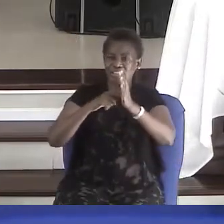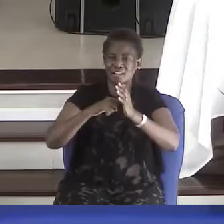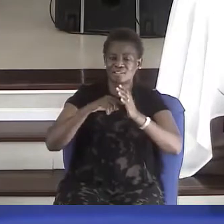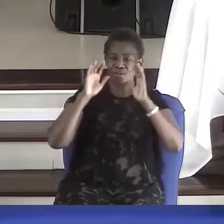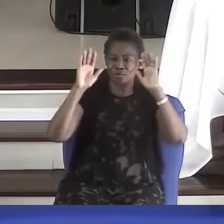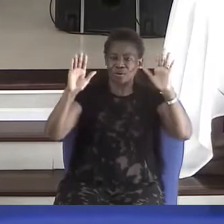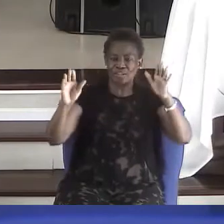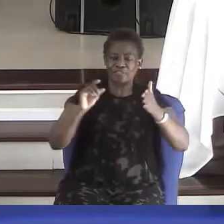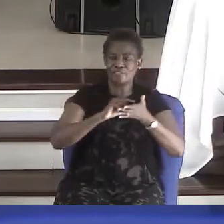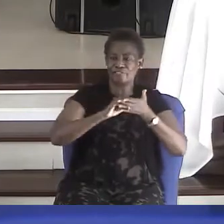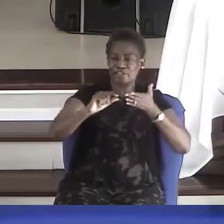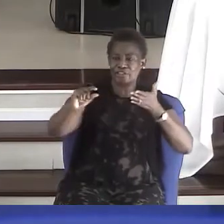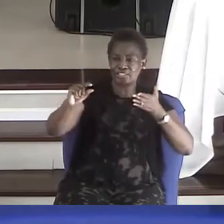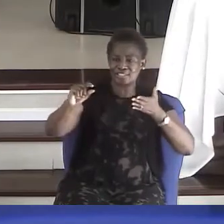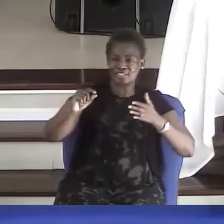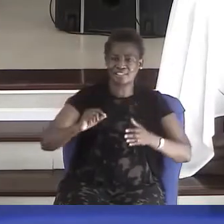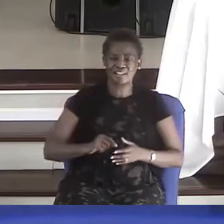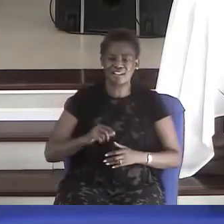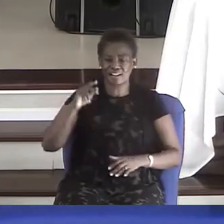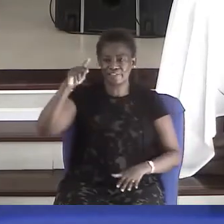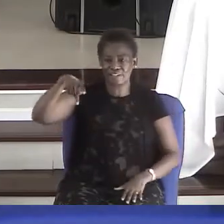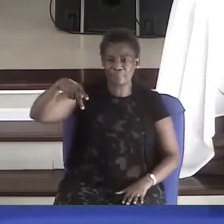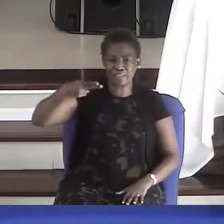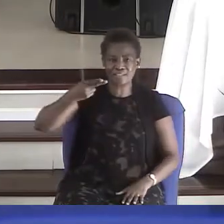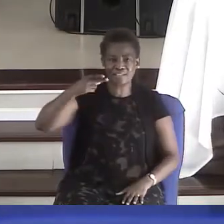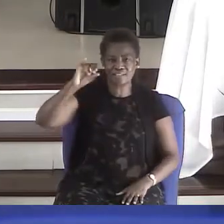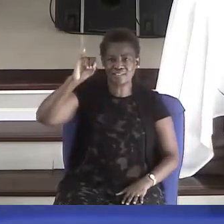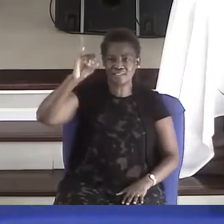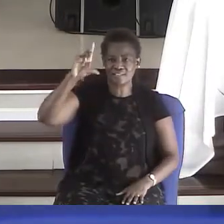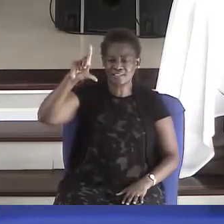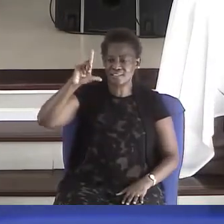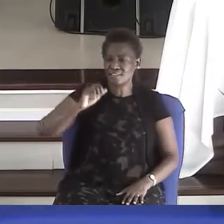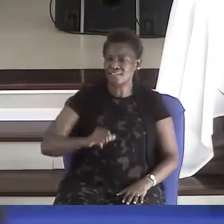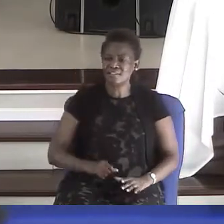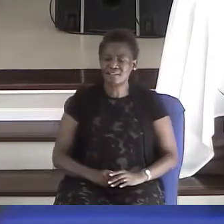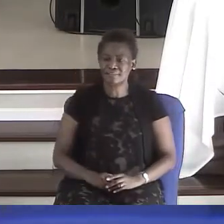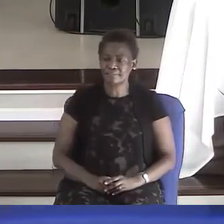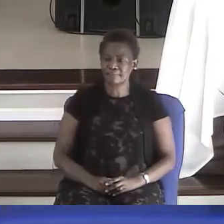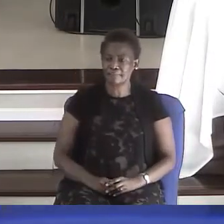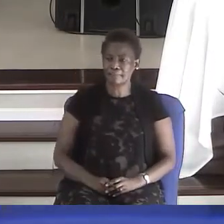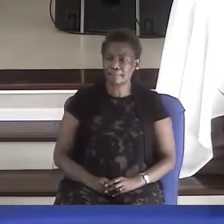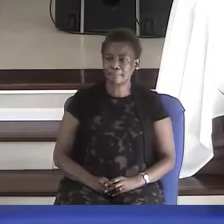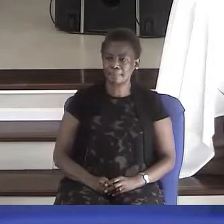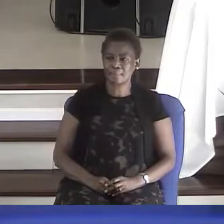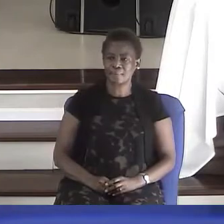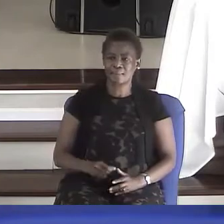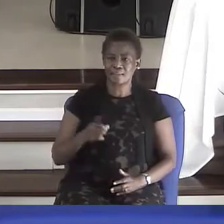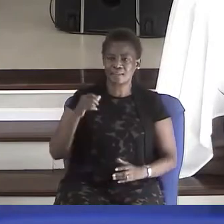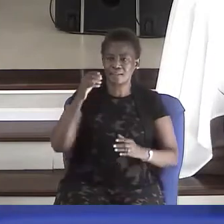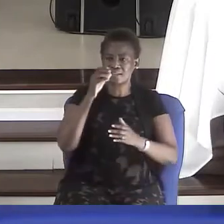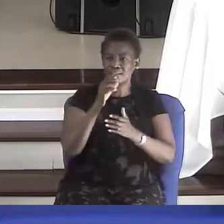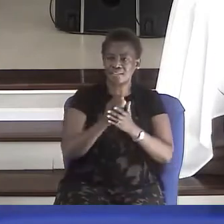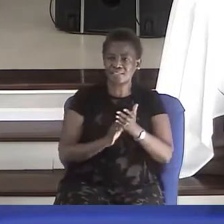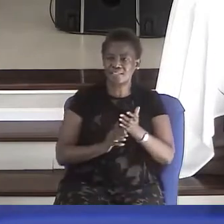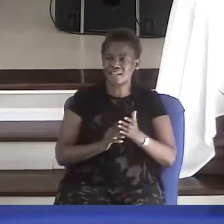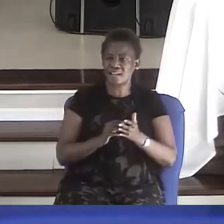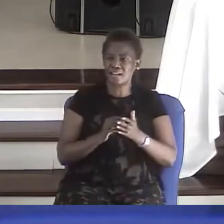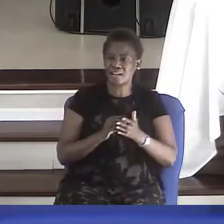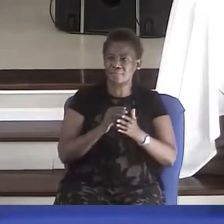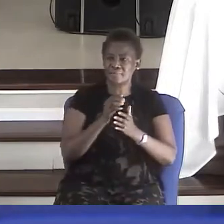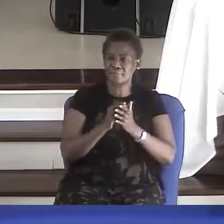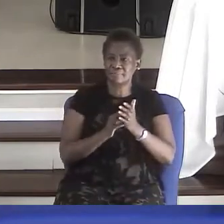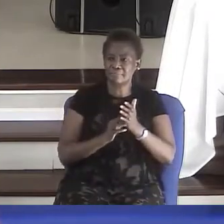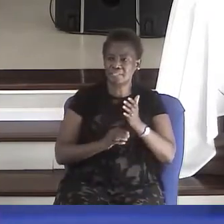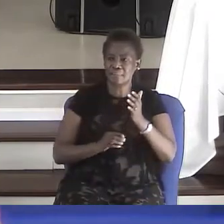that I want to come from today as we use this backdrop that Spence read to help